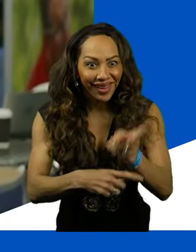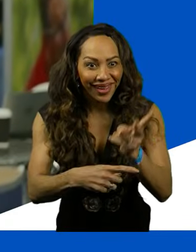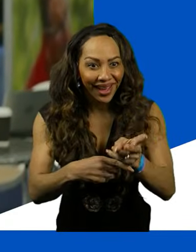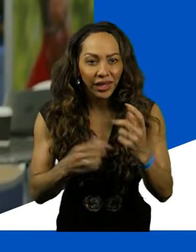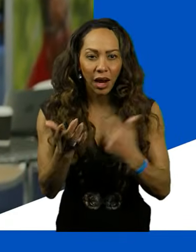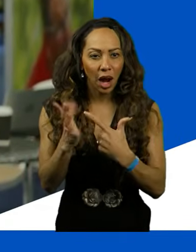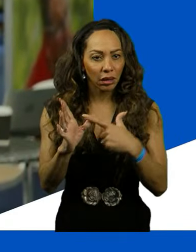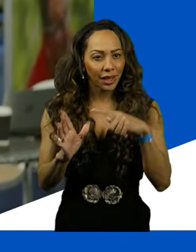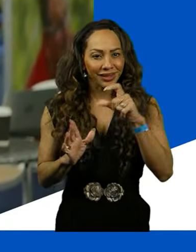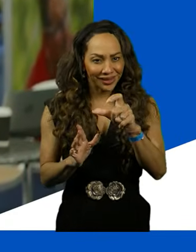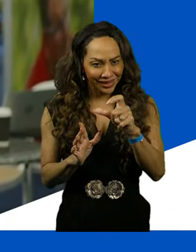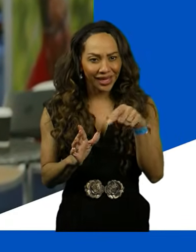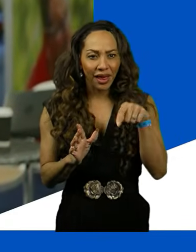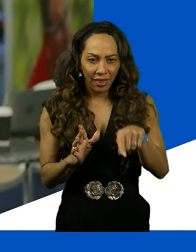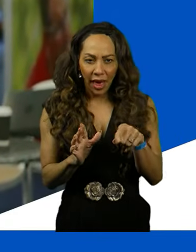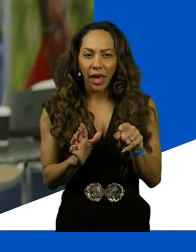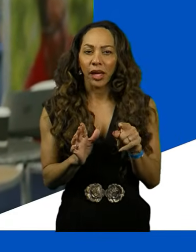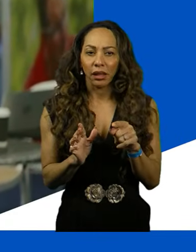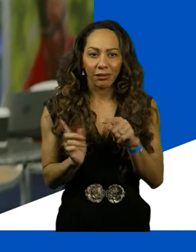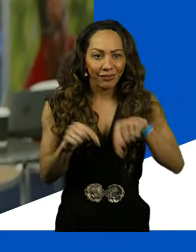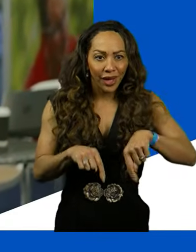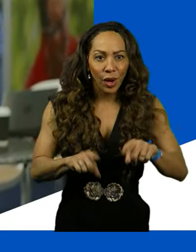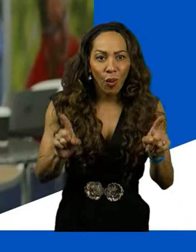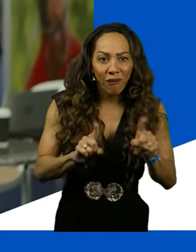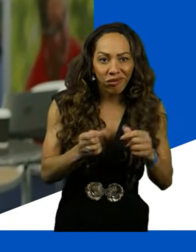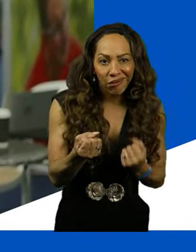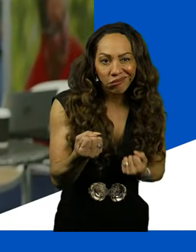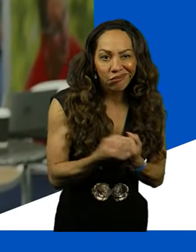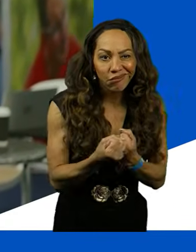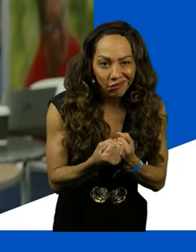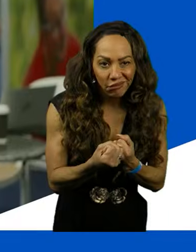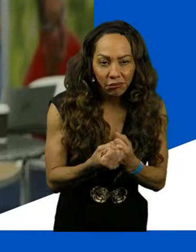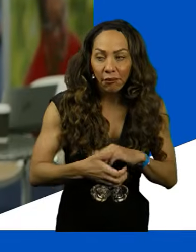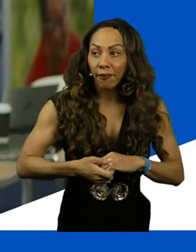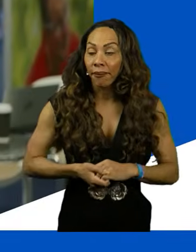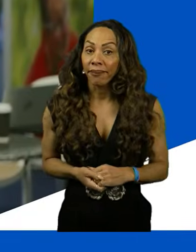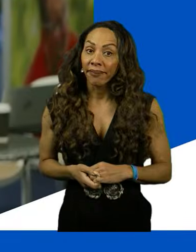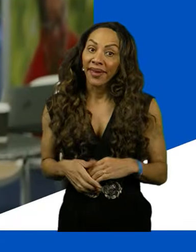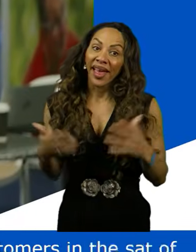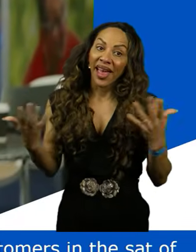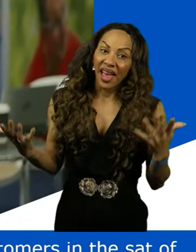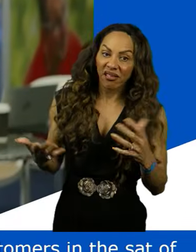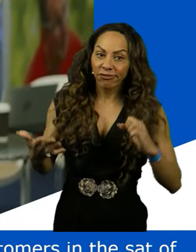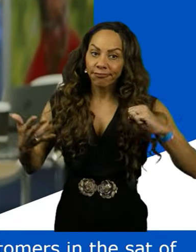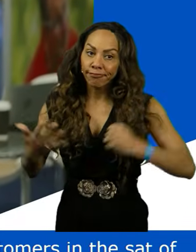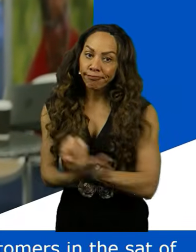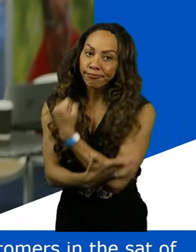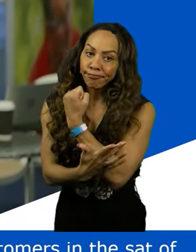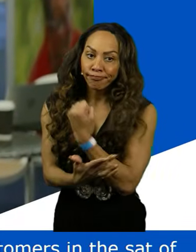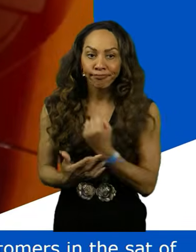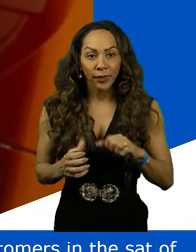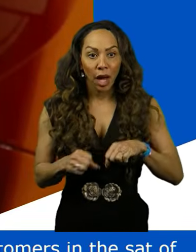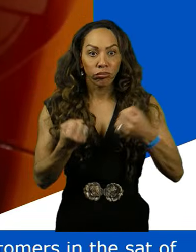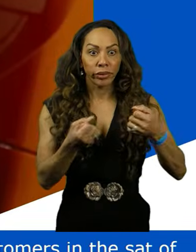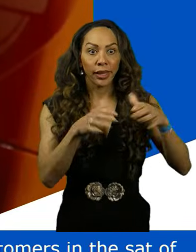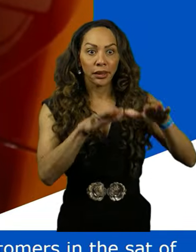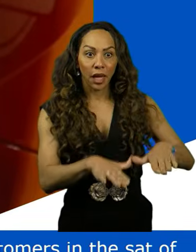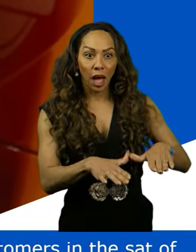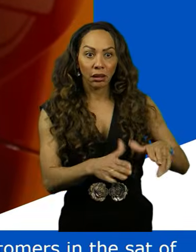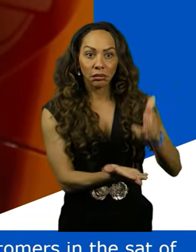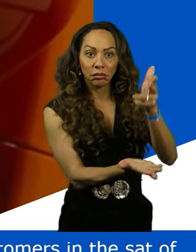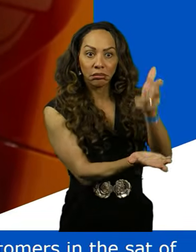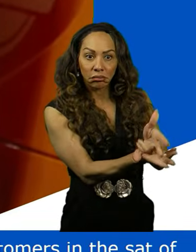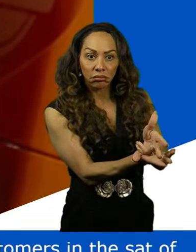on the side of the road like that. If our customers were on the side of the road and unfortunately did break down, what's the first thing they should do? Contact